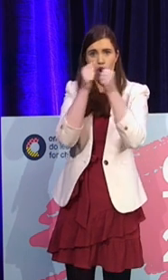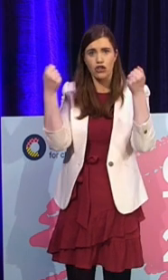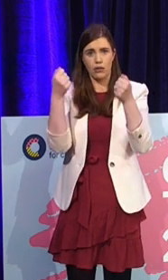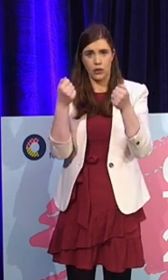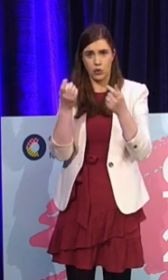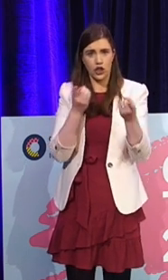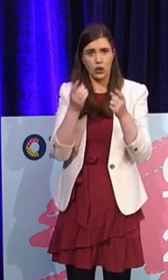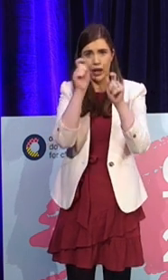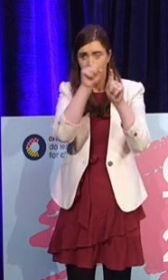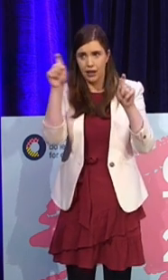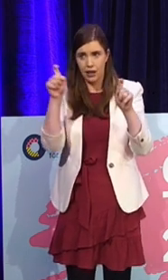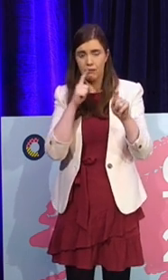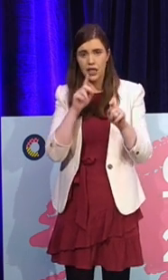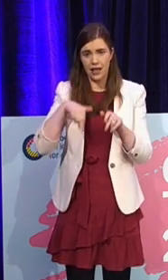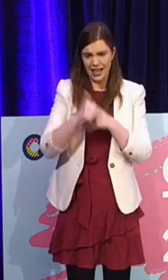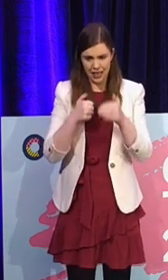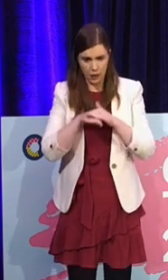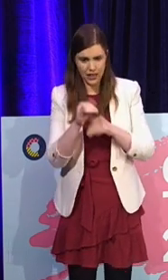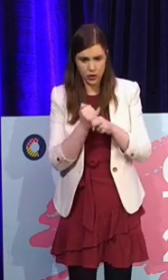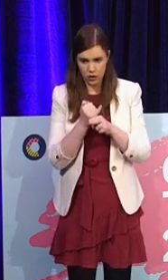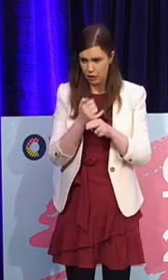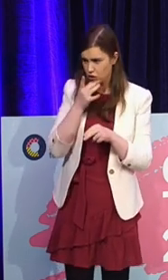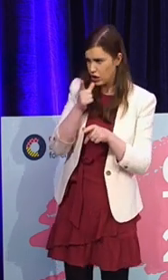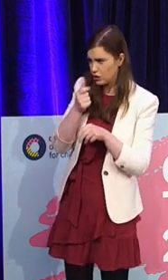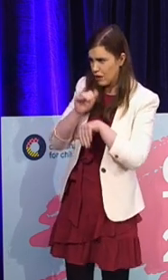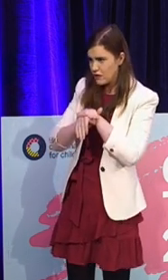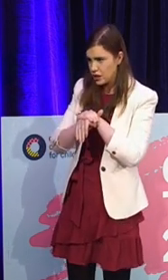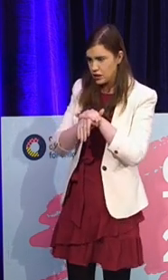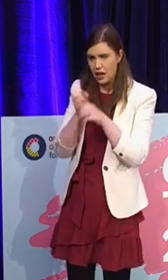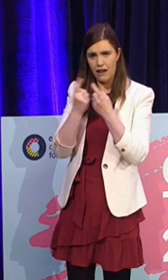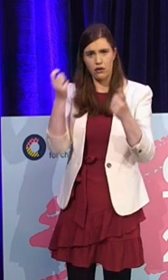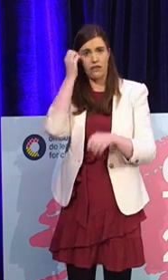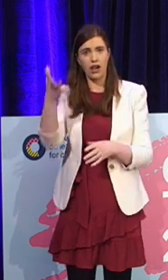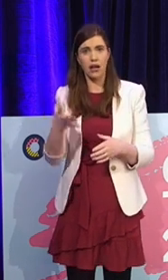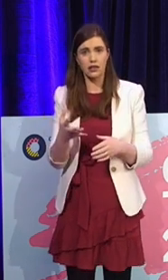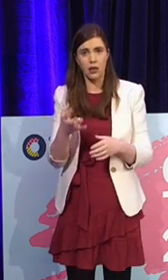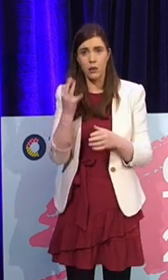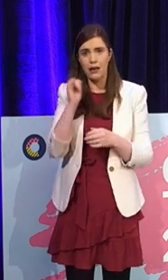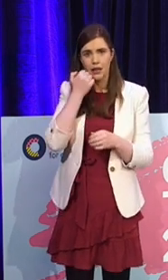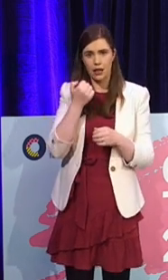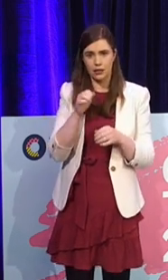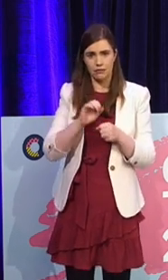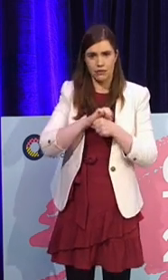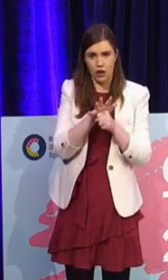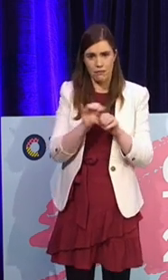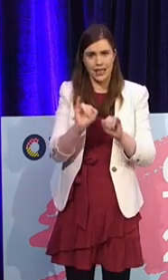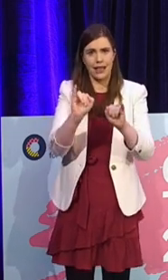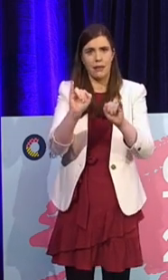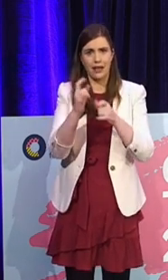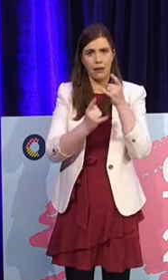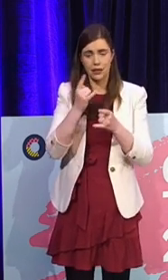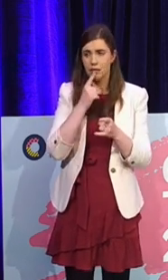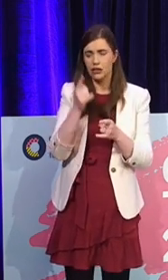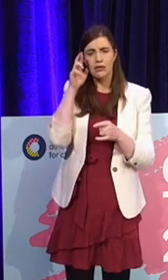day, and everyone had forgotten about it. And I did too, because the pandemic happened. During the pandemic, all